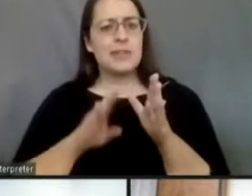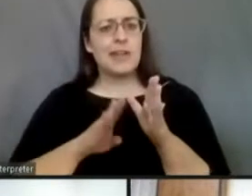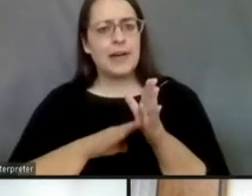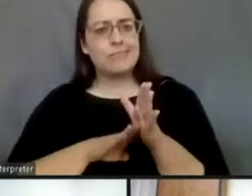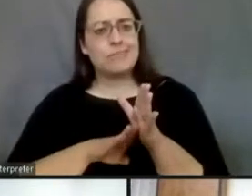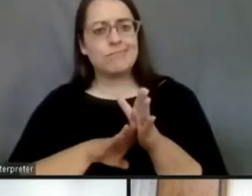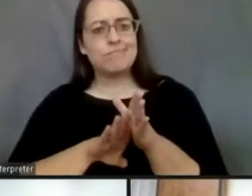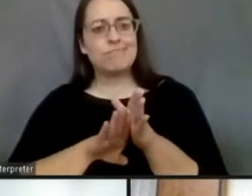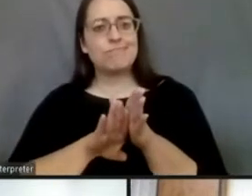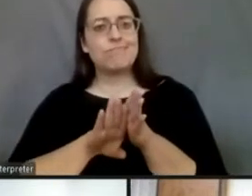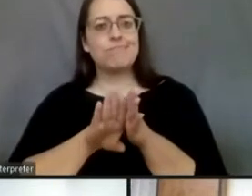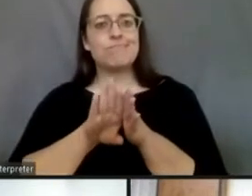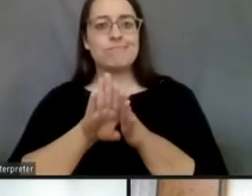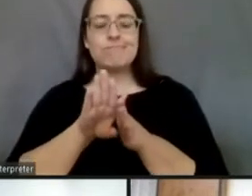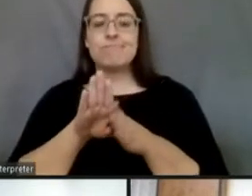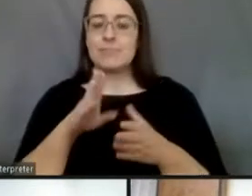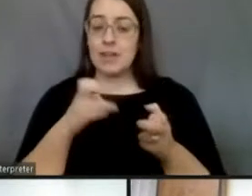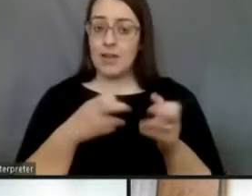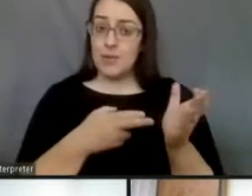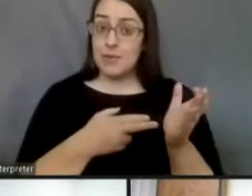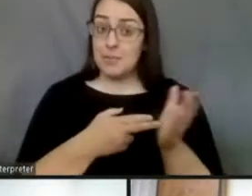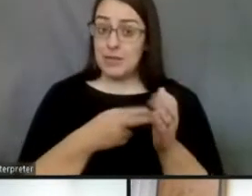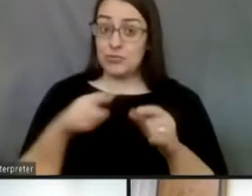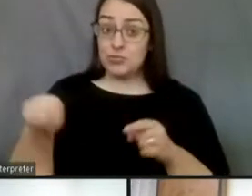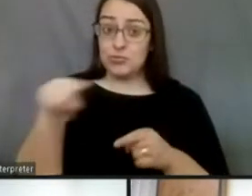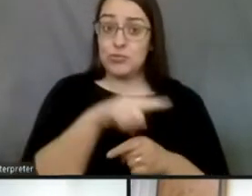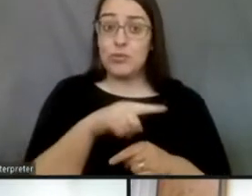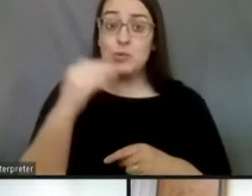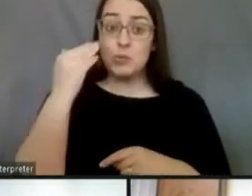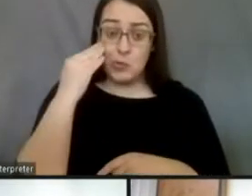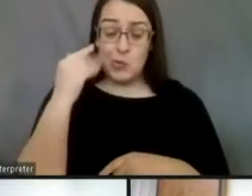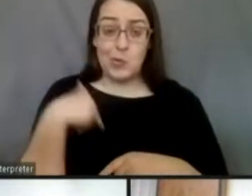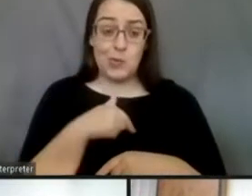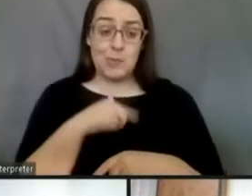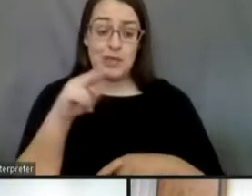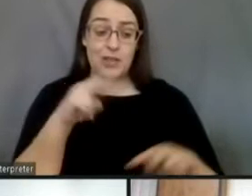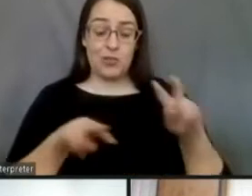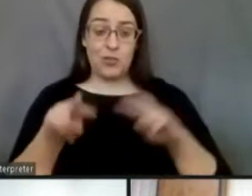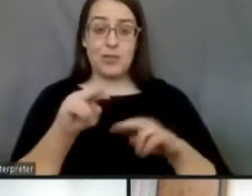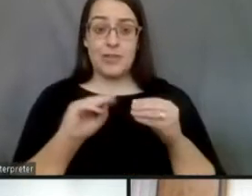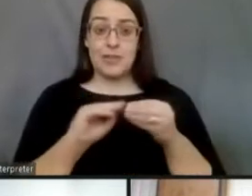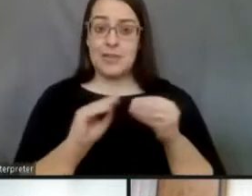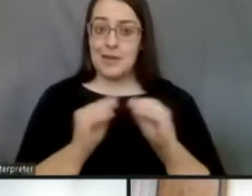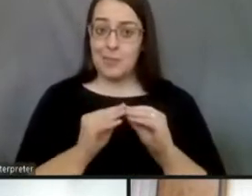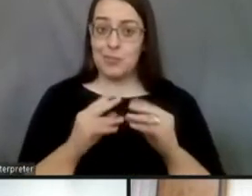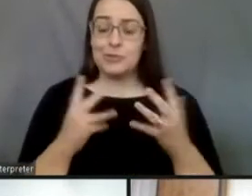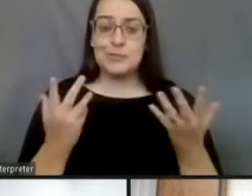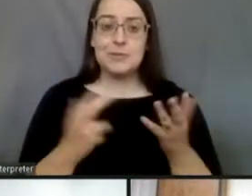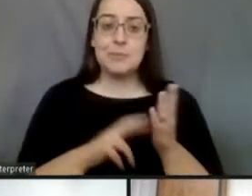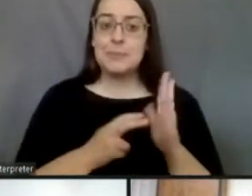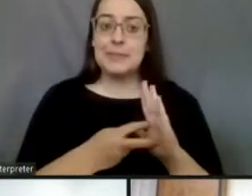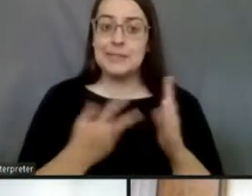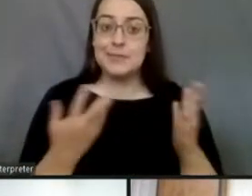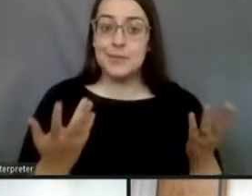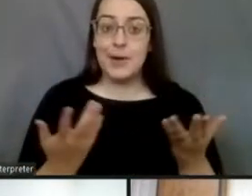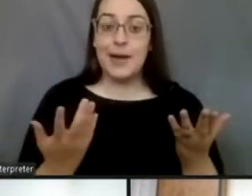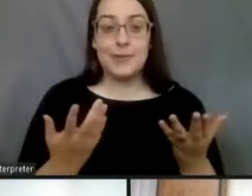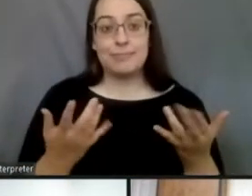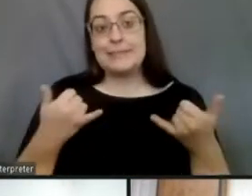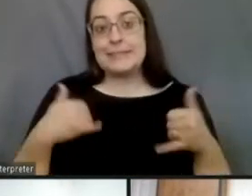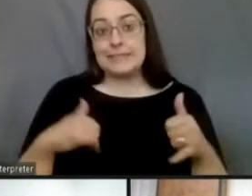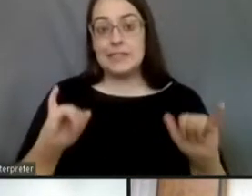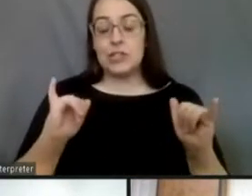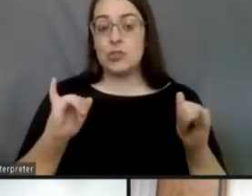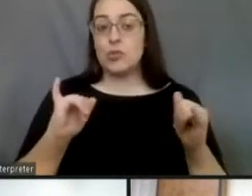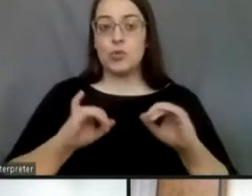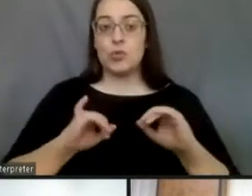And so I just want to make sure everybody's aware that when we look at these numbers, clearly this means that this is still